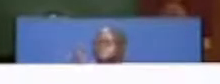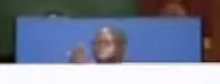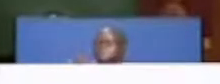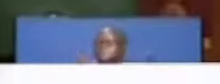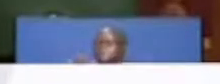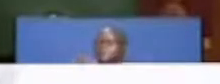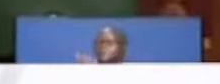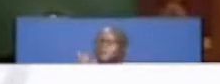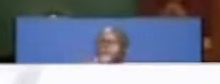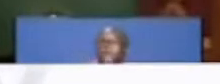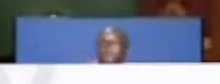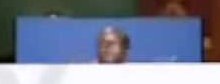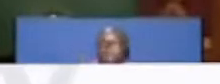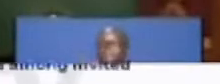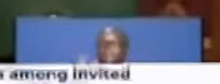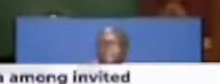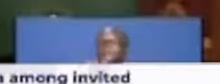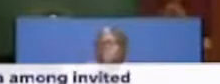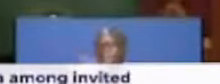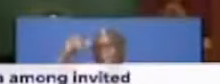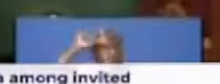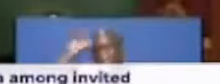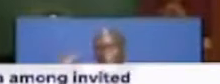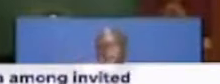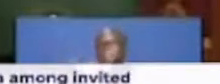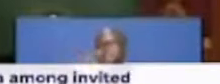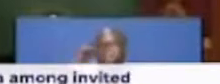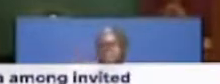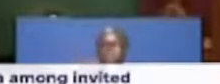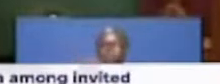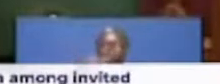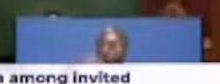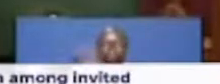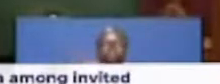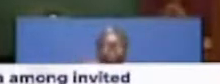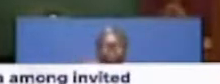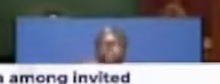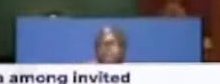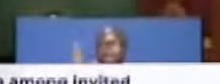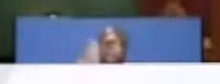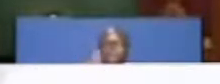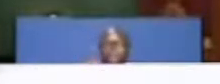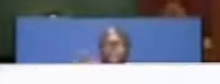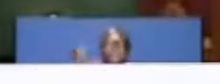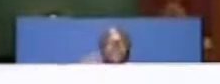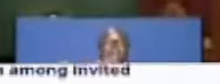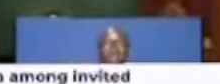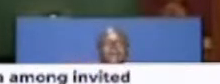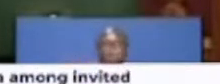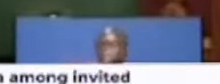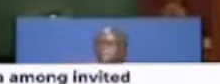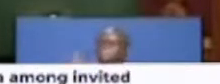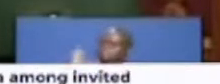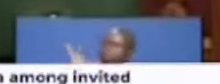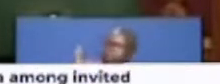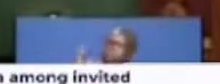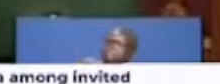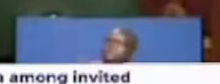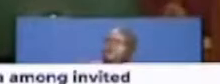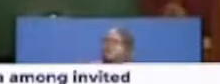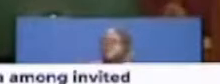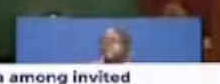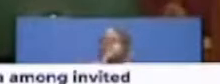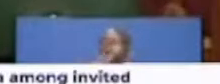that my administration has achieved is to be measured. I will use history as a yardstick that we can borrow from